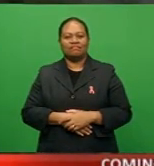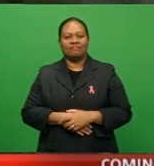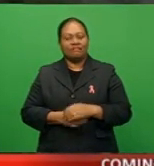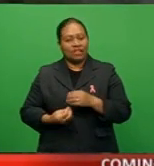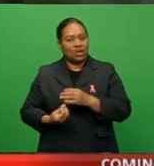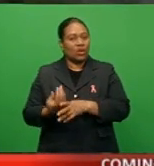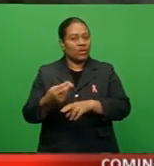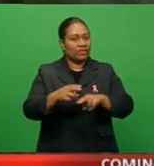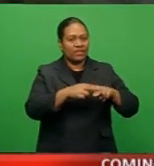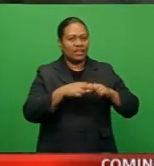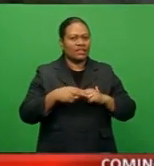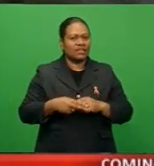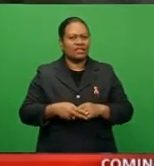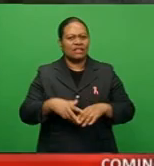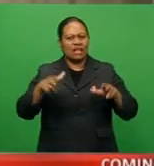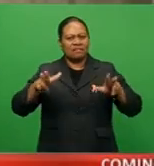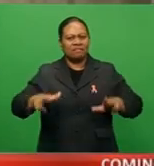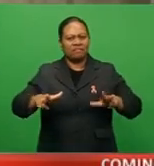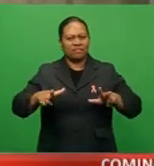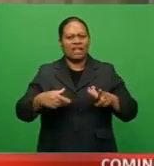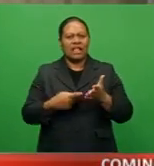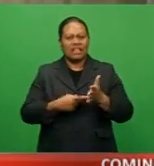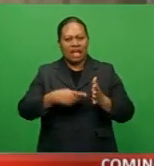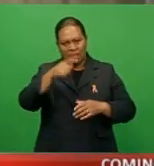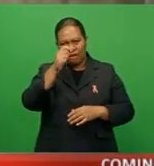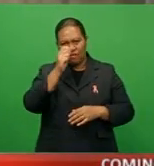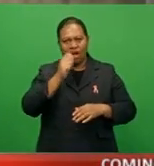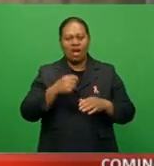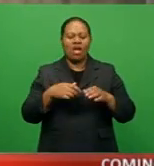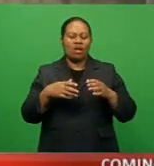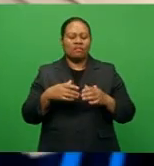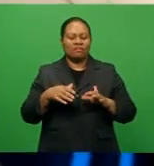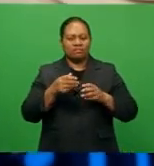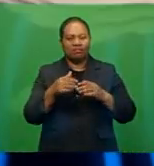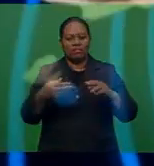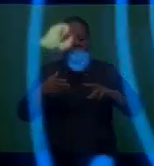And in growing Fiji, deal signed for Tama Vaiwai Bridge. Stay with us.